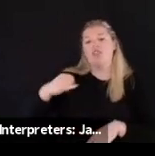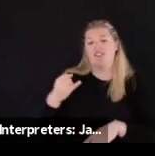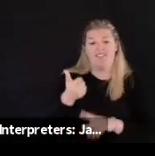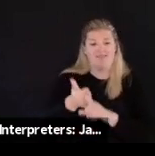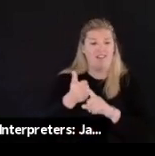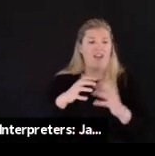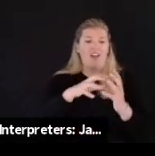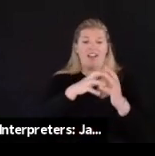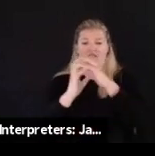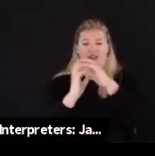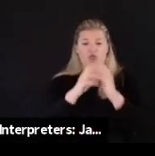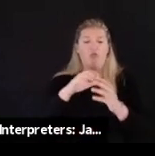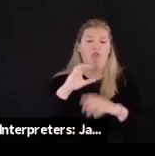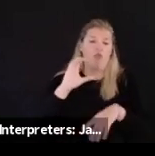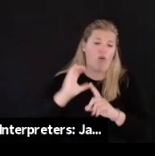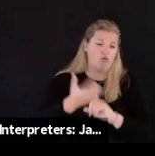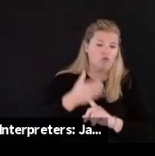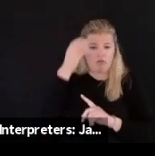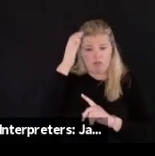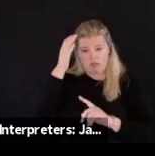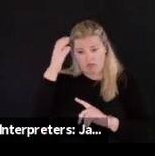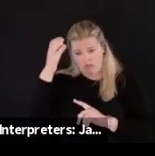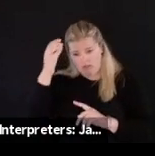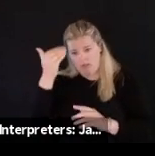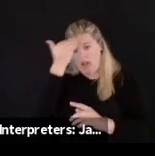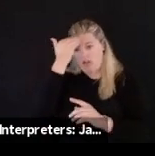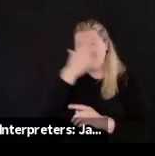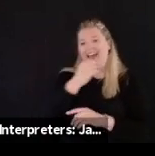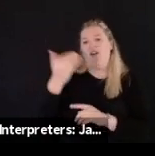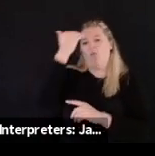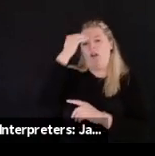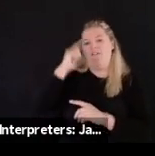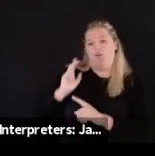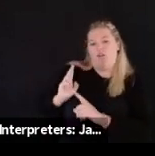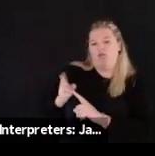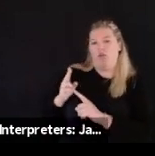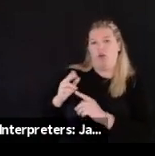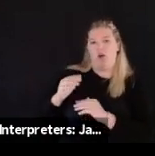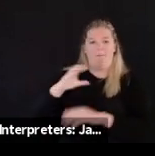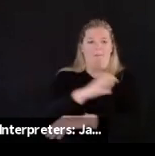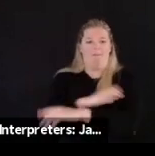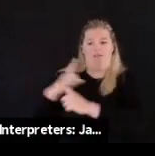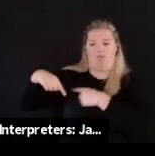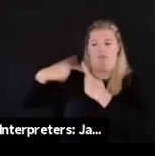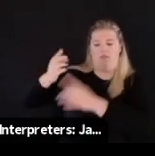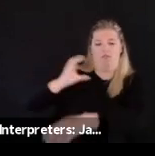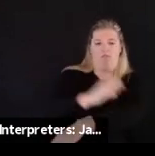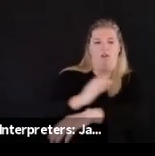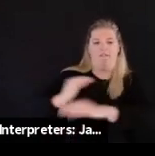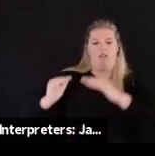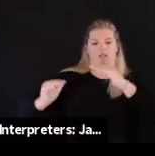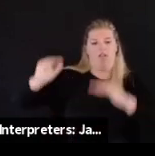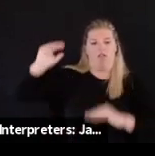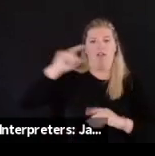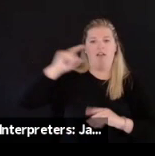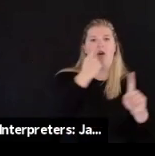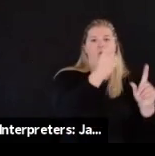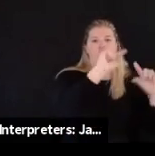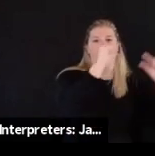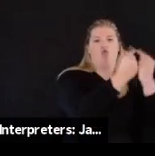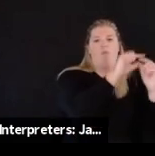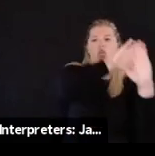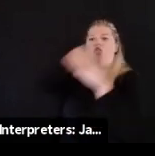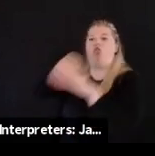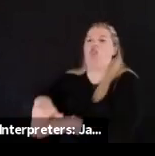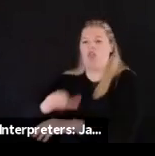conscious, and aware of the historical power imbalances that keep one group dominant over others.